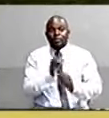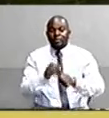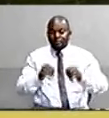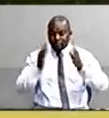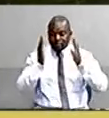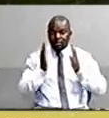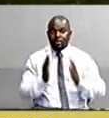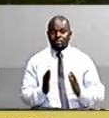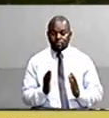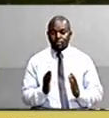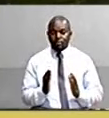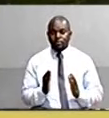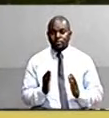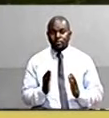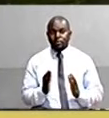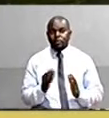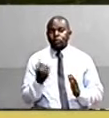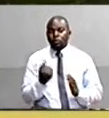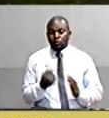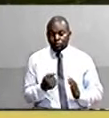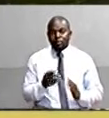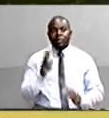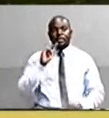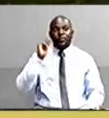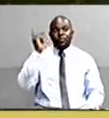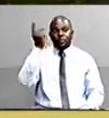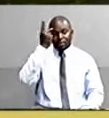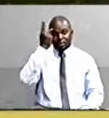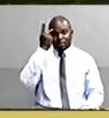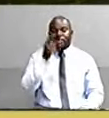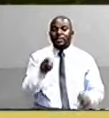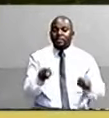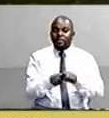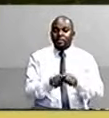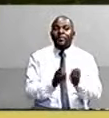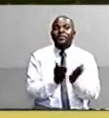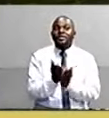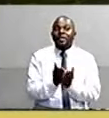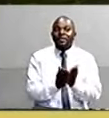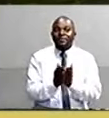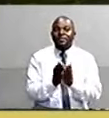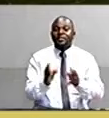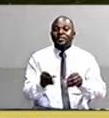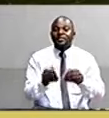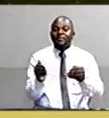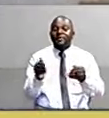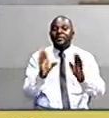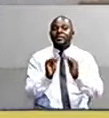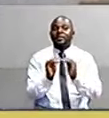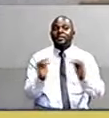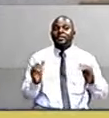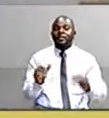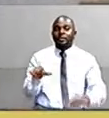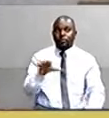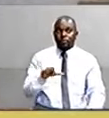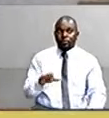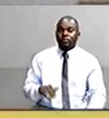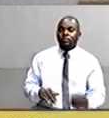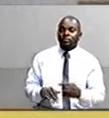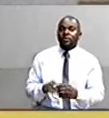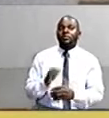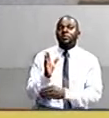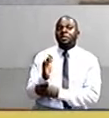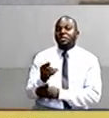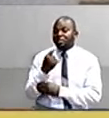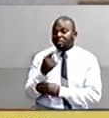determining the not only the policies but also service delivery standards to the city. Minister atugamba mugene maso ne